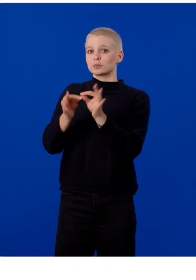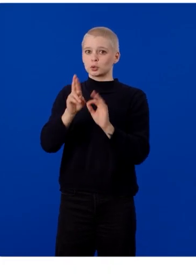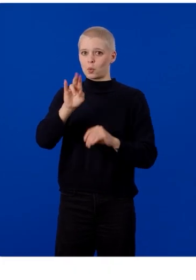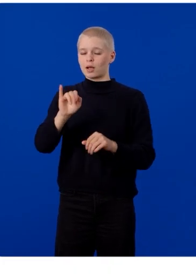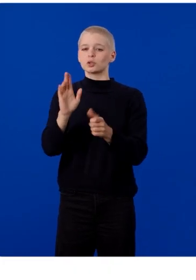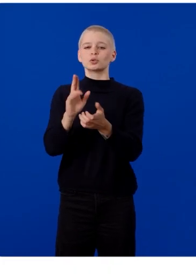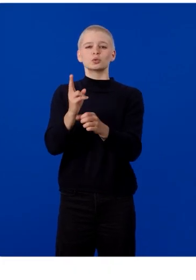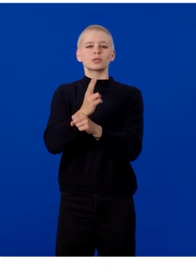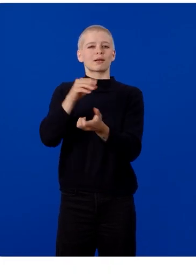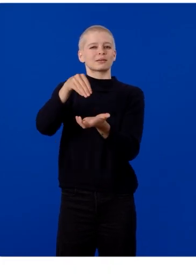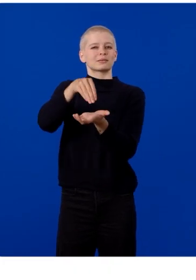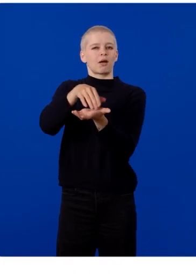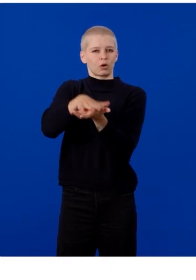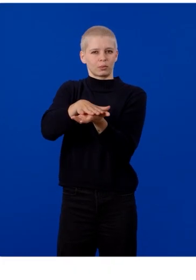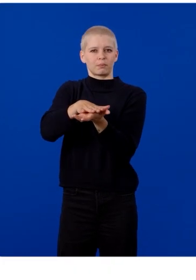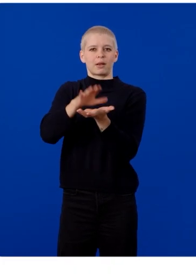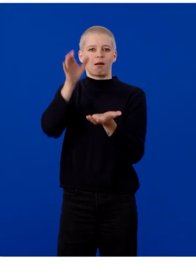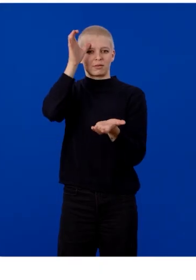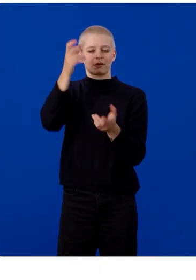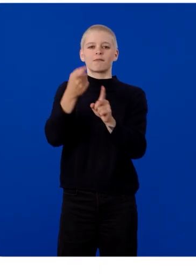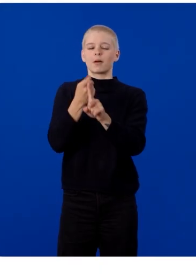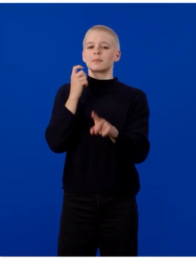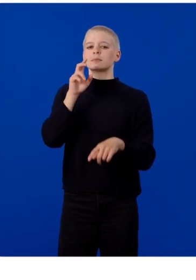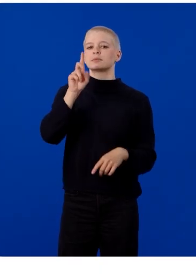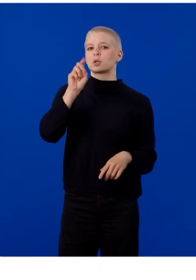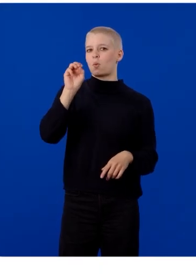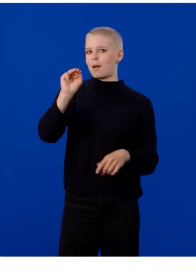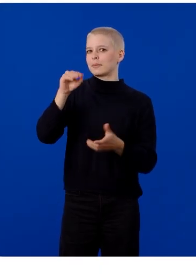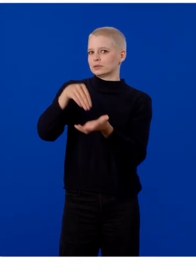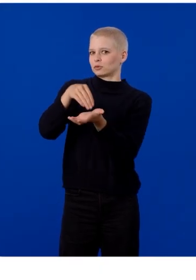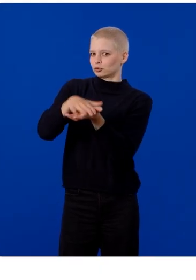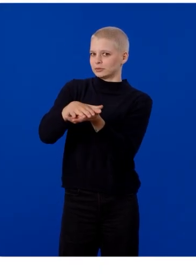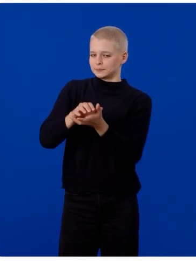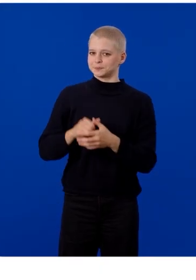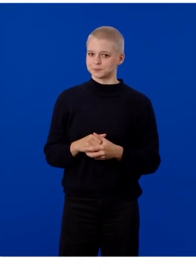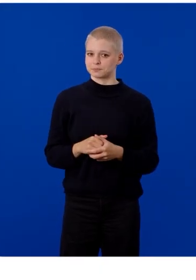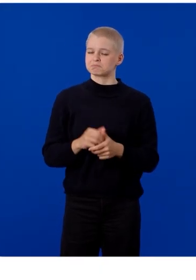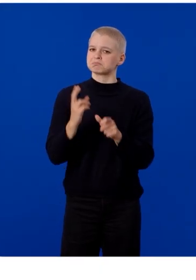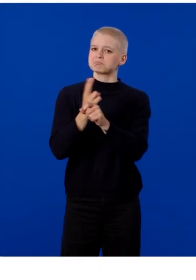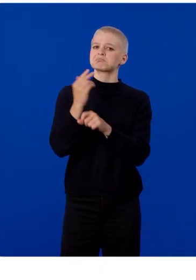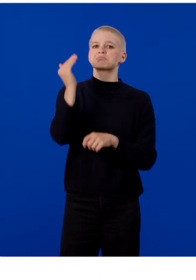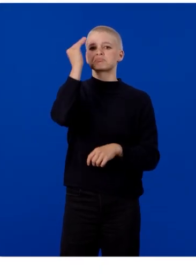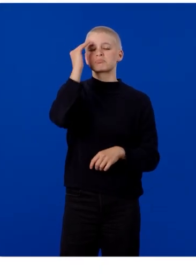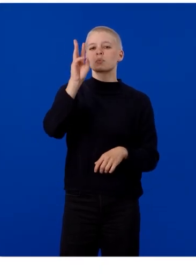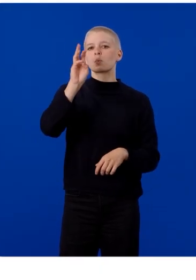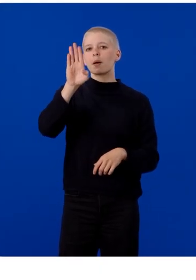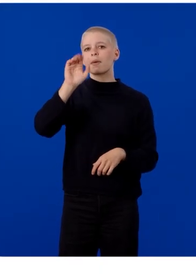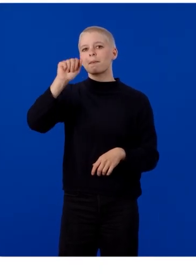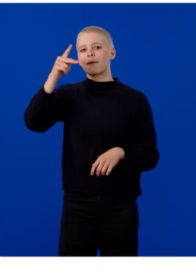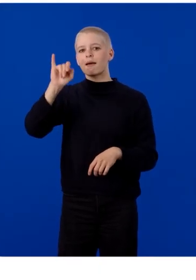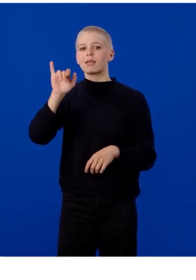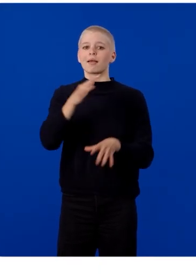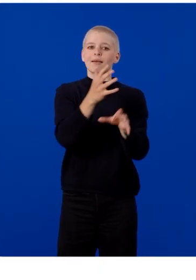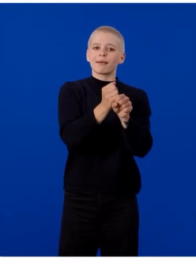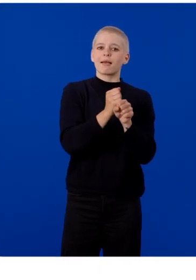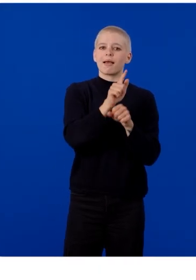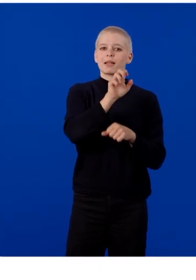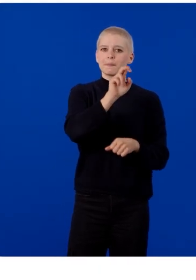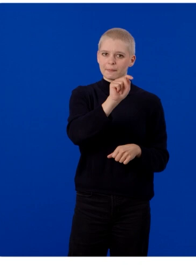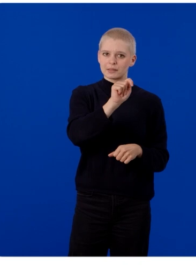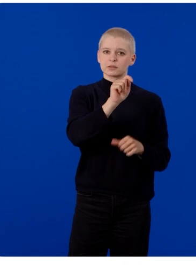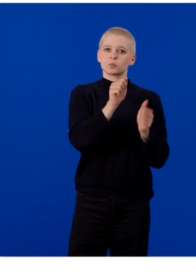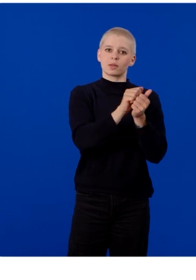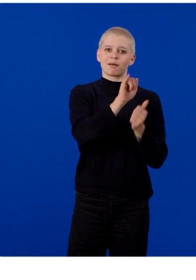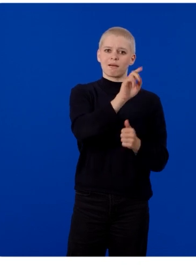document concept inspired by DOM documents. You can use familiar web APIs like GetElementById and